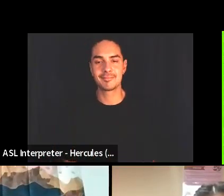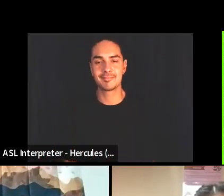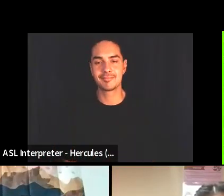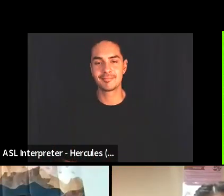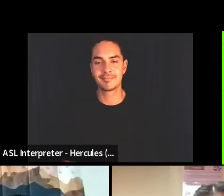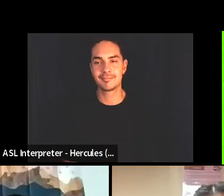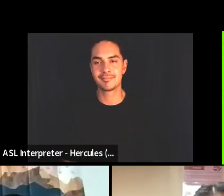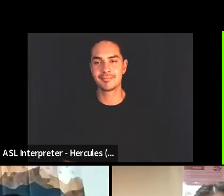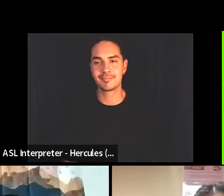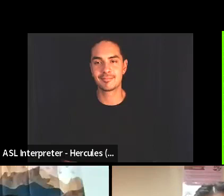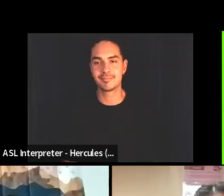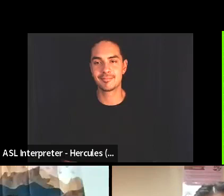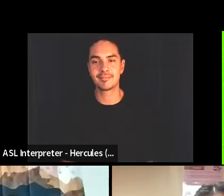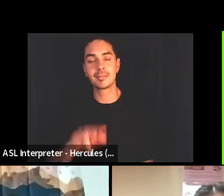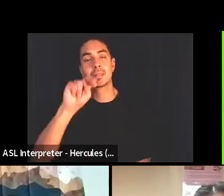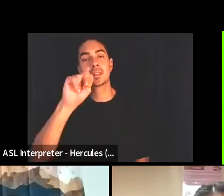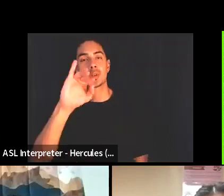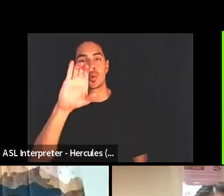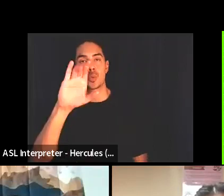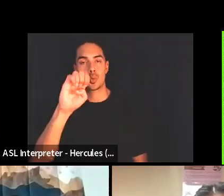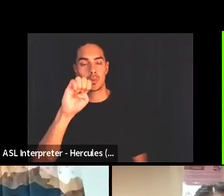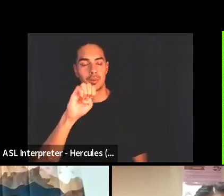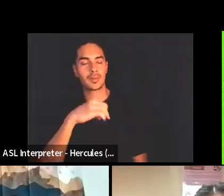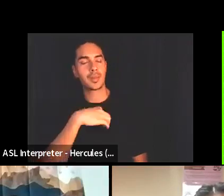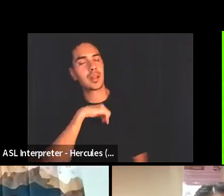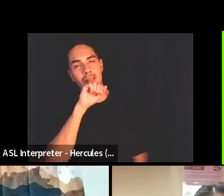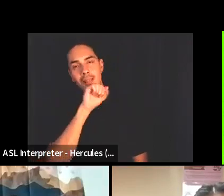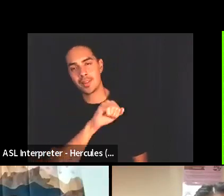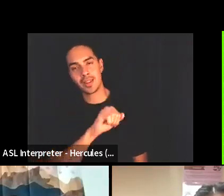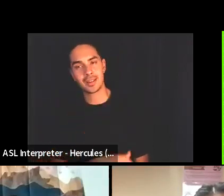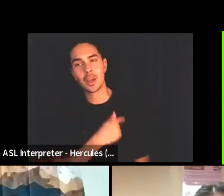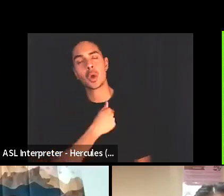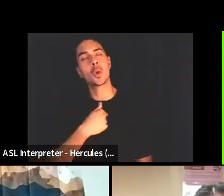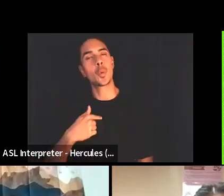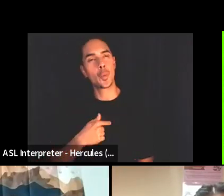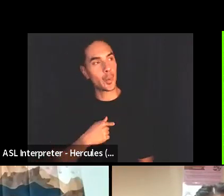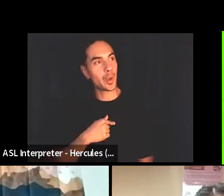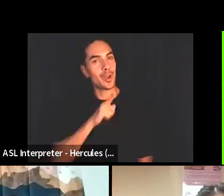I love that. We are enough.